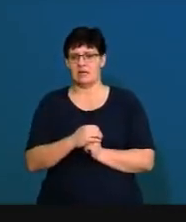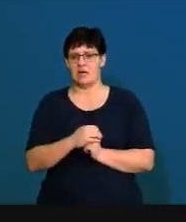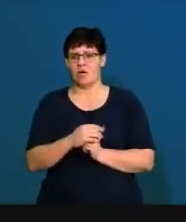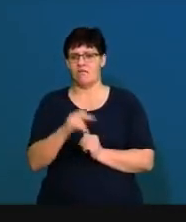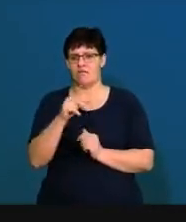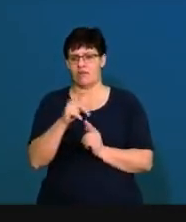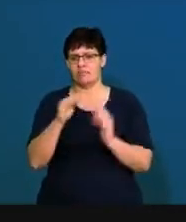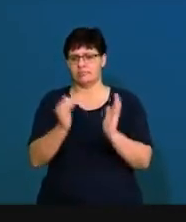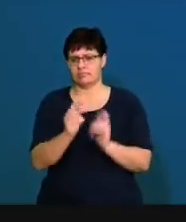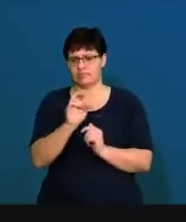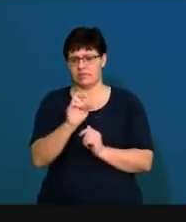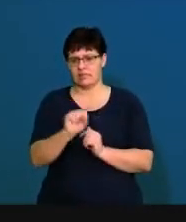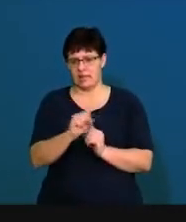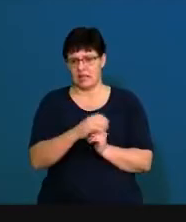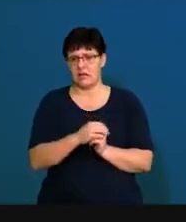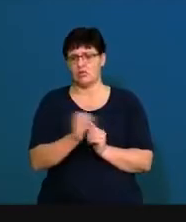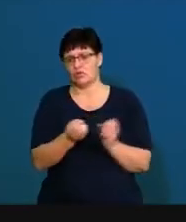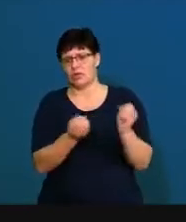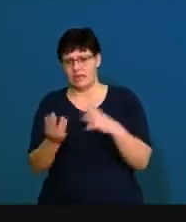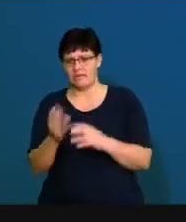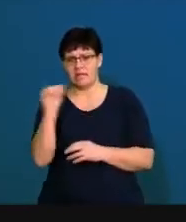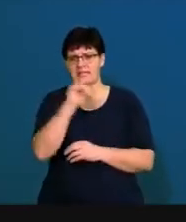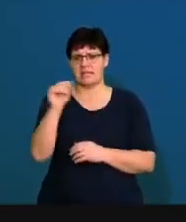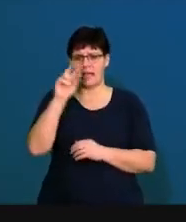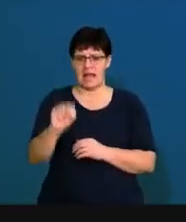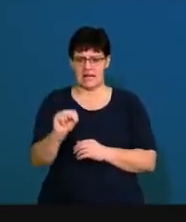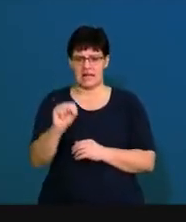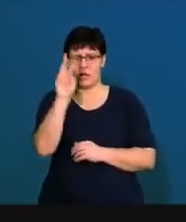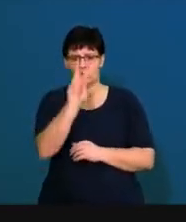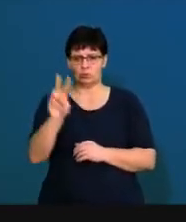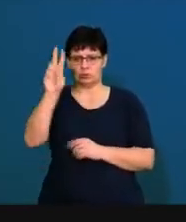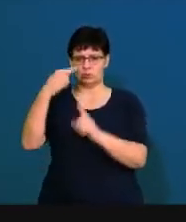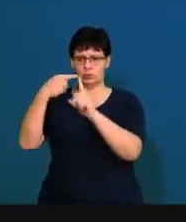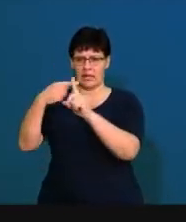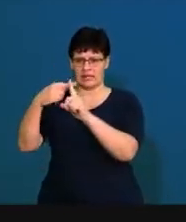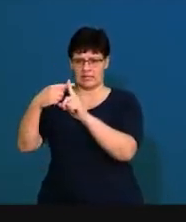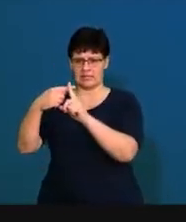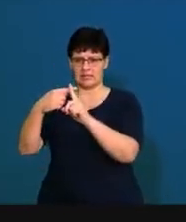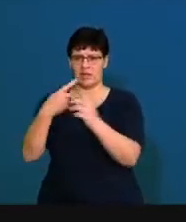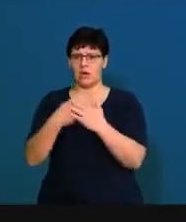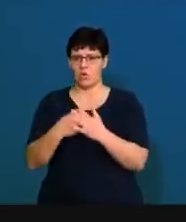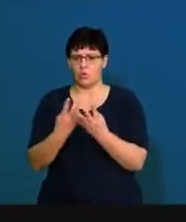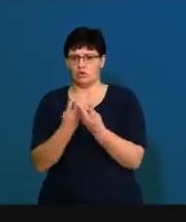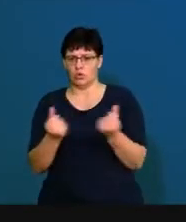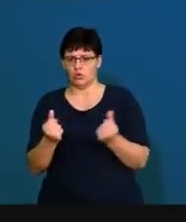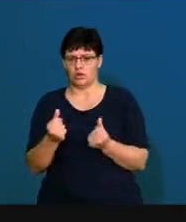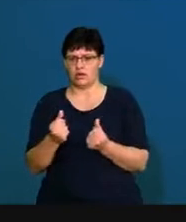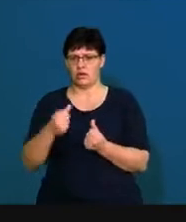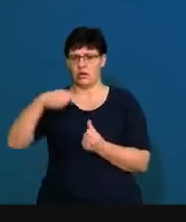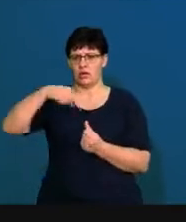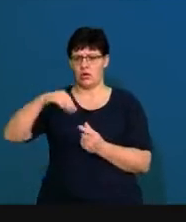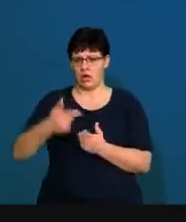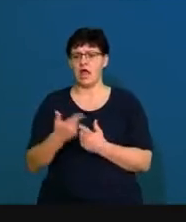an atom of zinc, okay? To give us Zn 2 plus, that goes into solution,